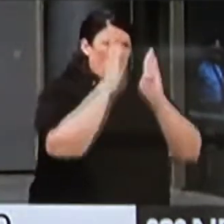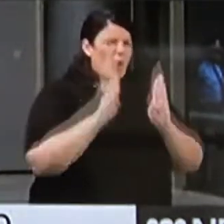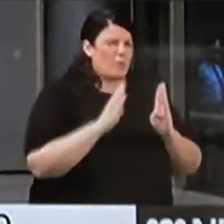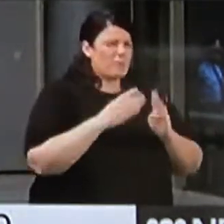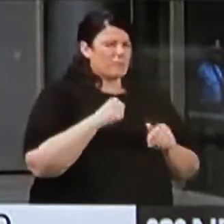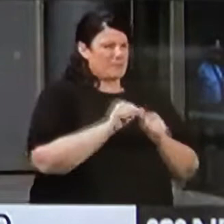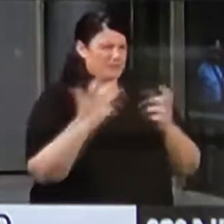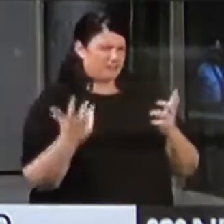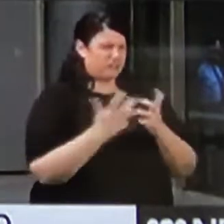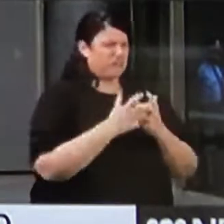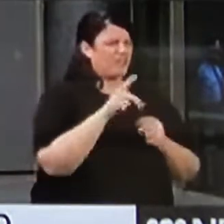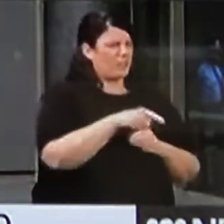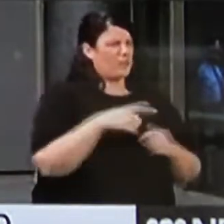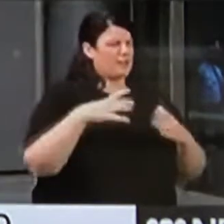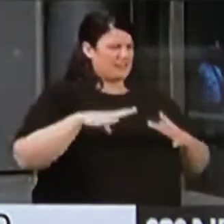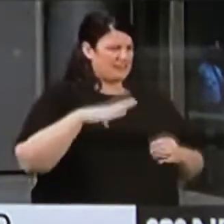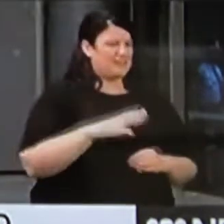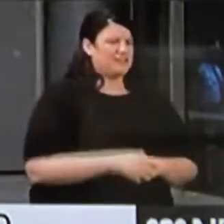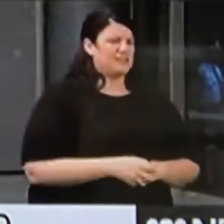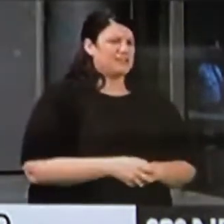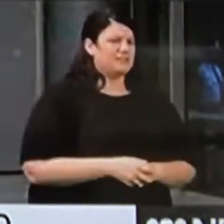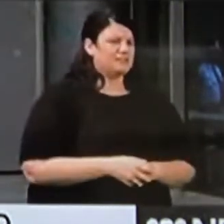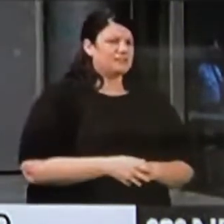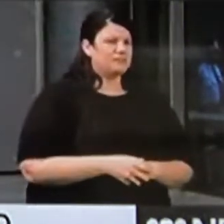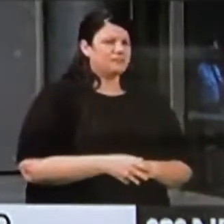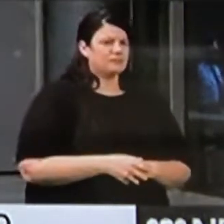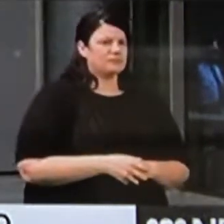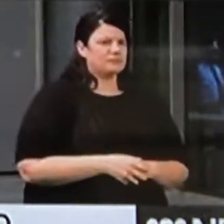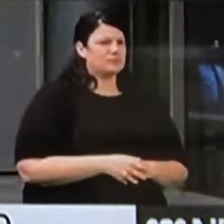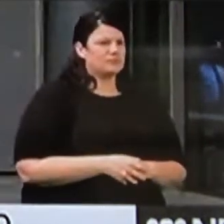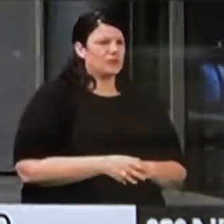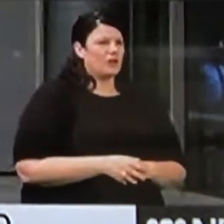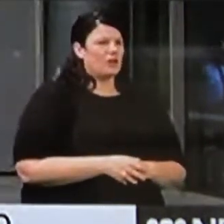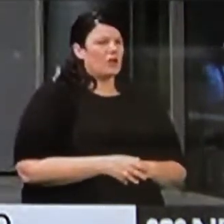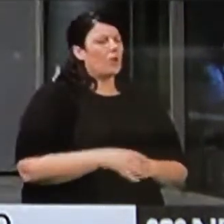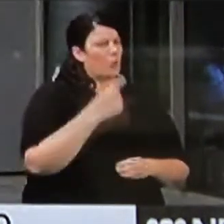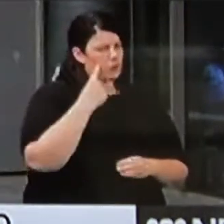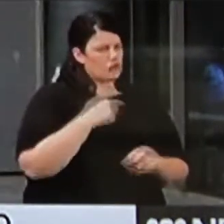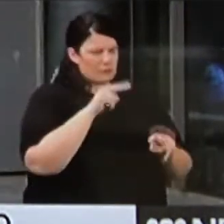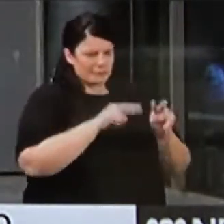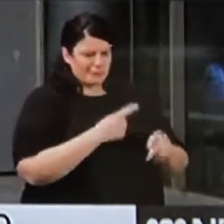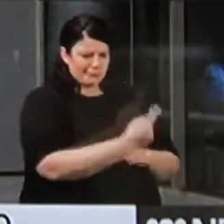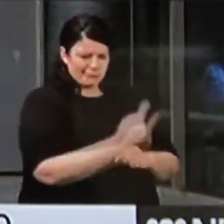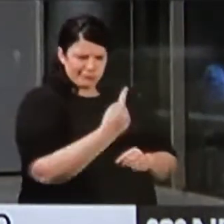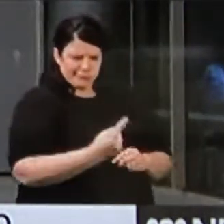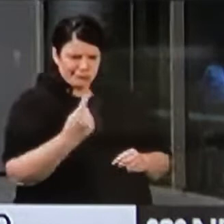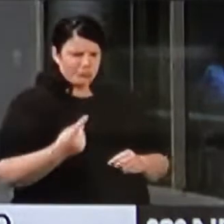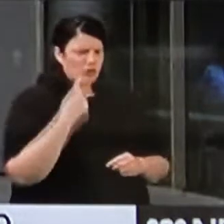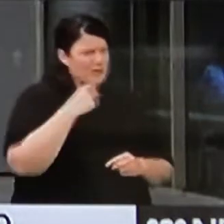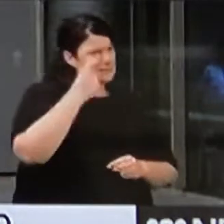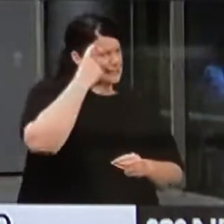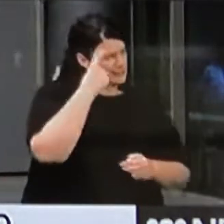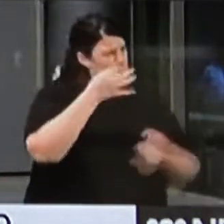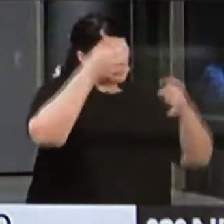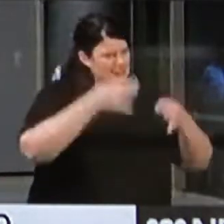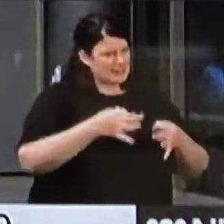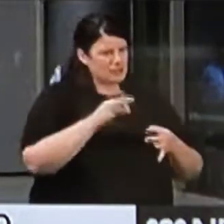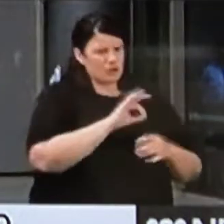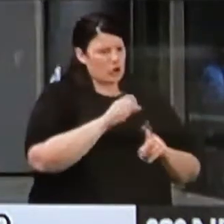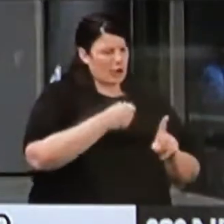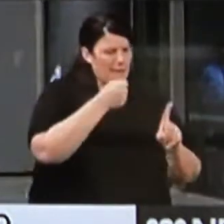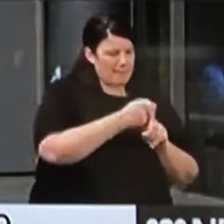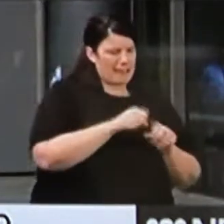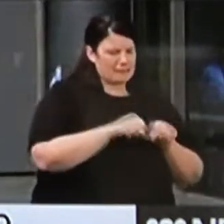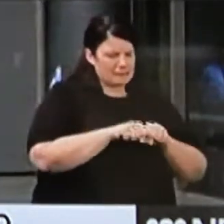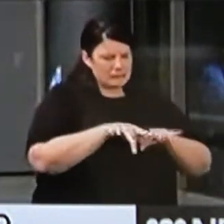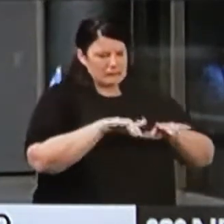So we are reviewing individual cases, and we're doing our best to make sensible decisions that won't have an impact on the